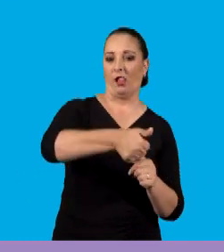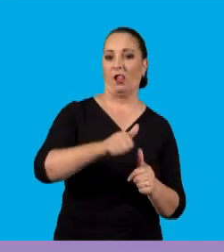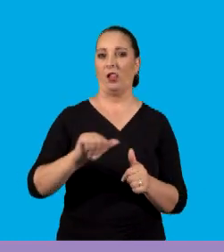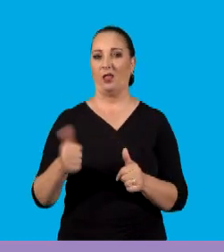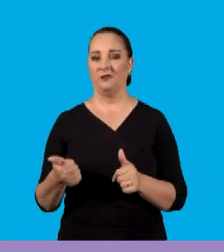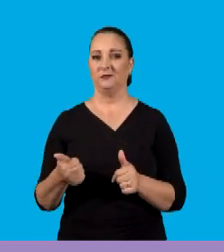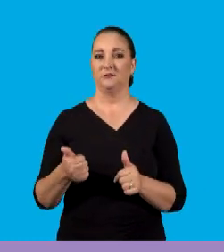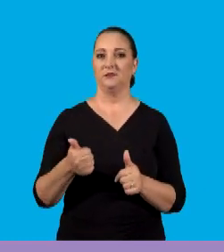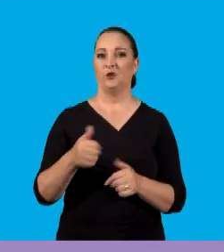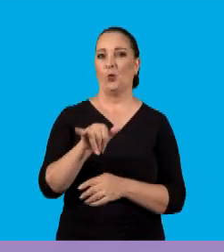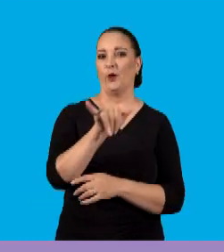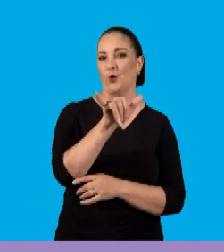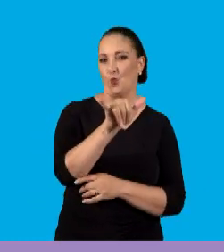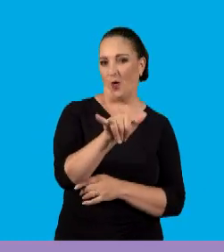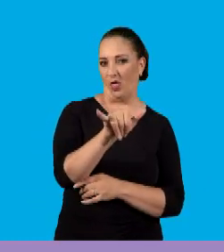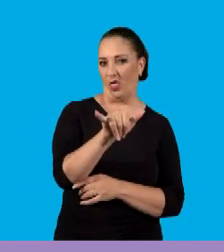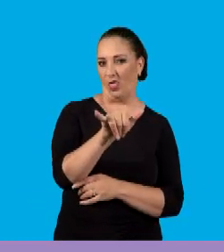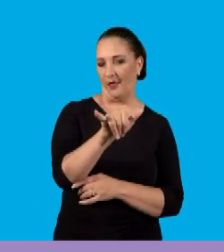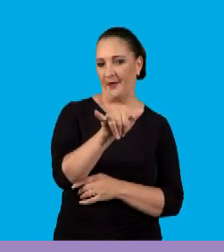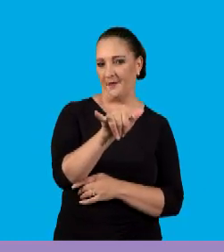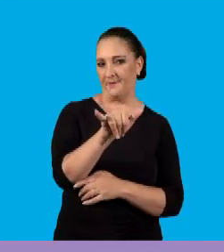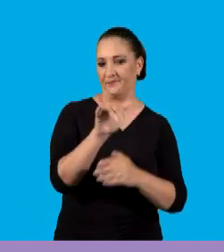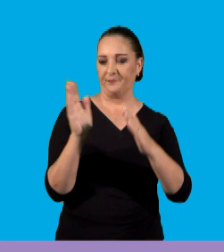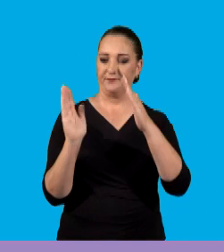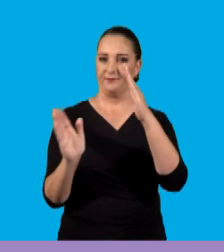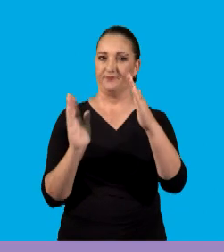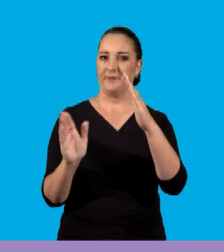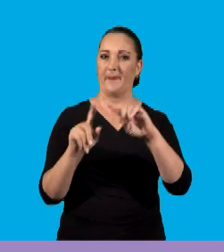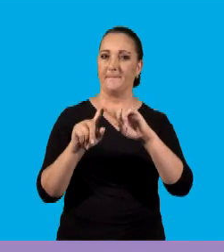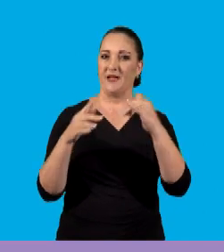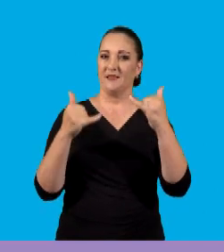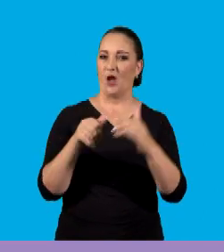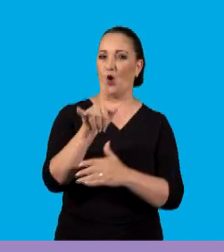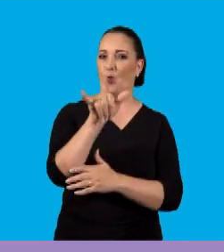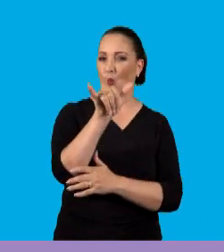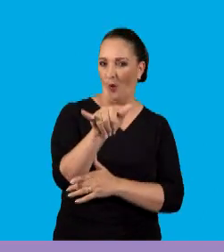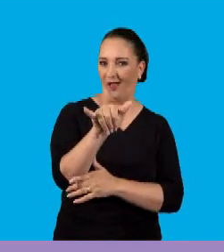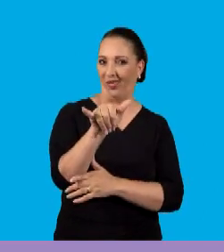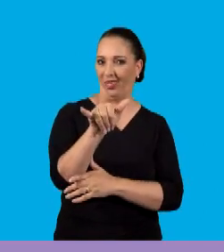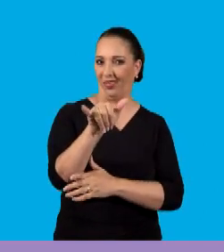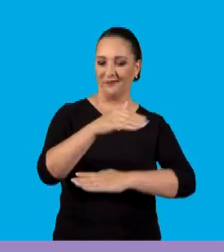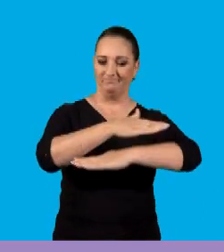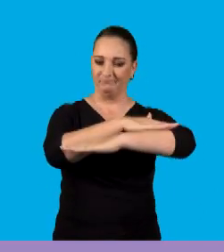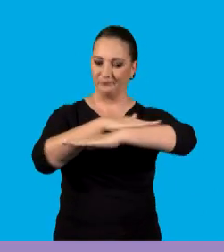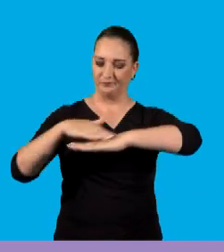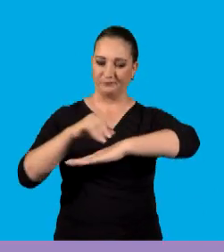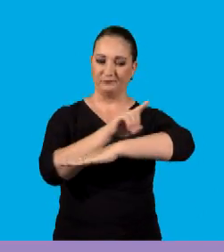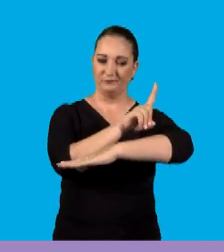Y, then they are sitting on a straight line, 100 degrees and Y, it would be still give